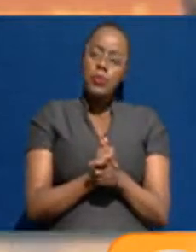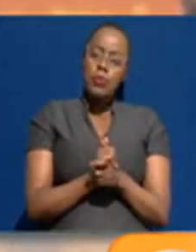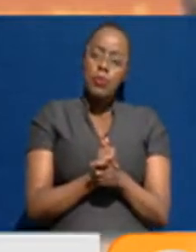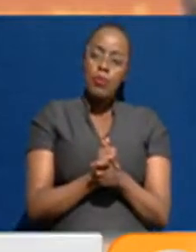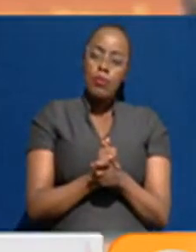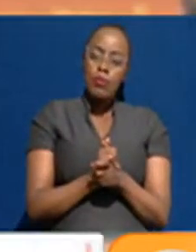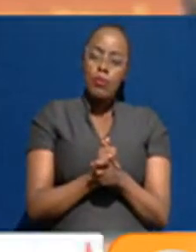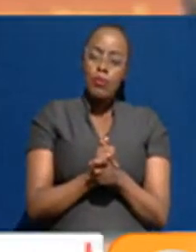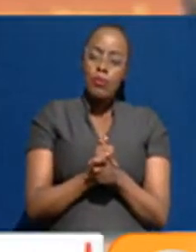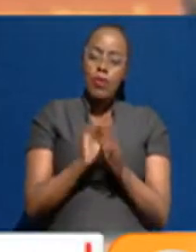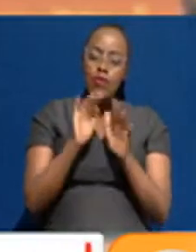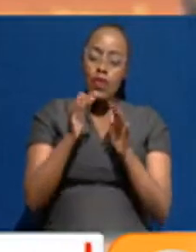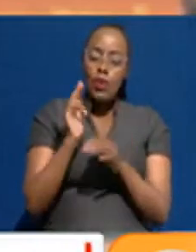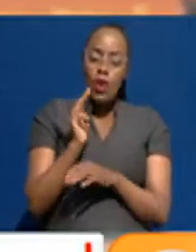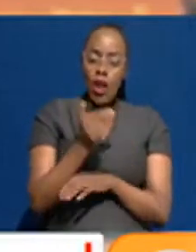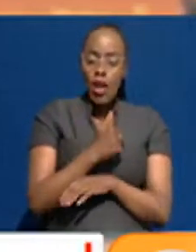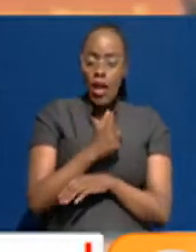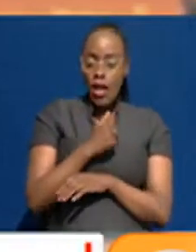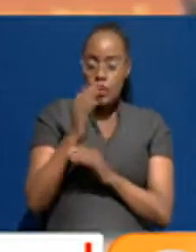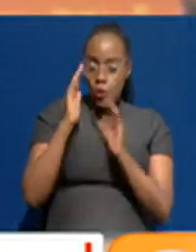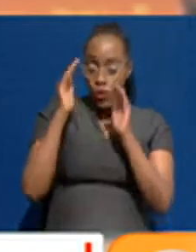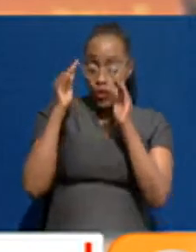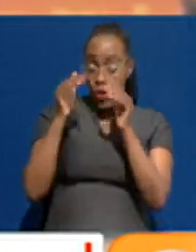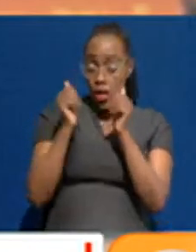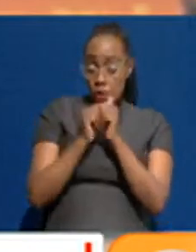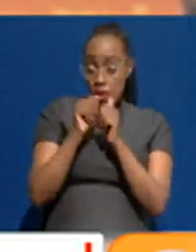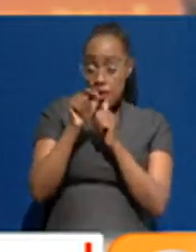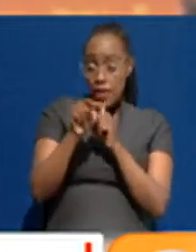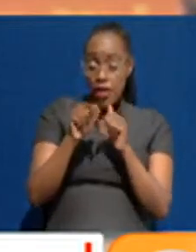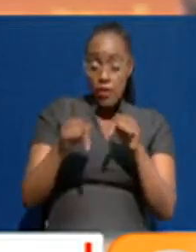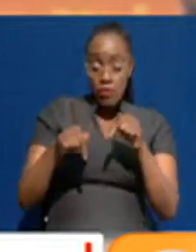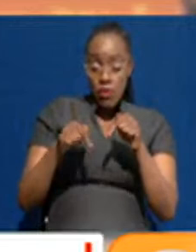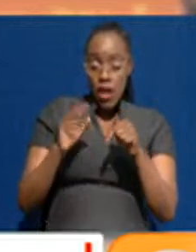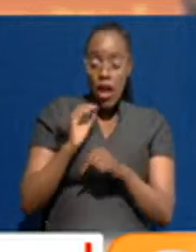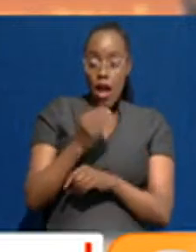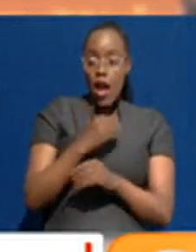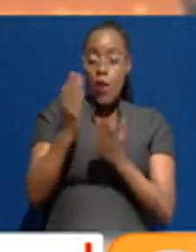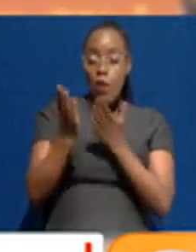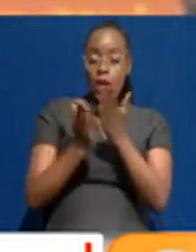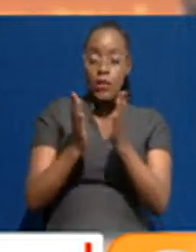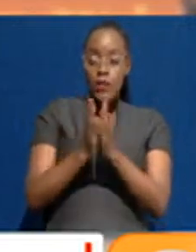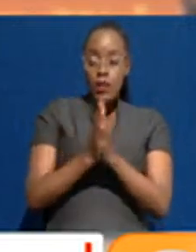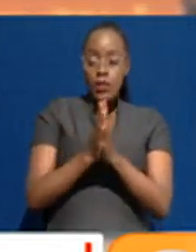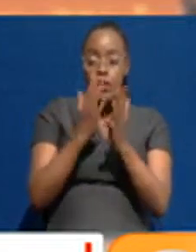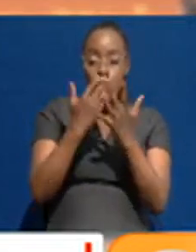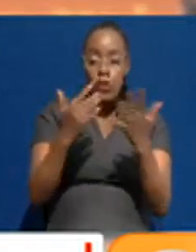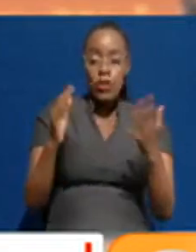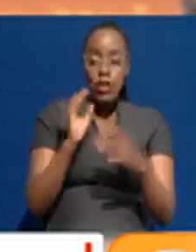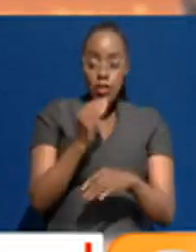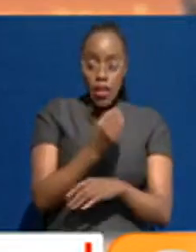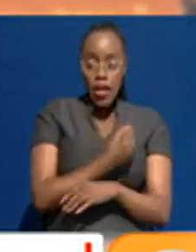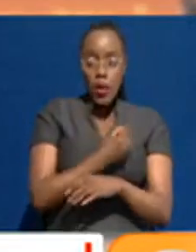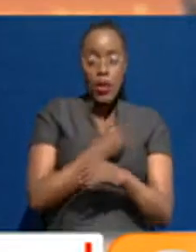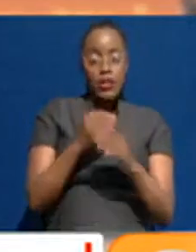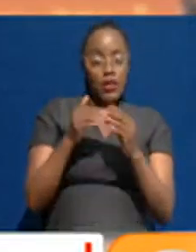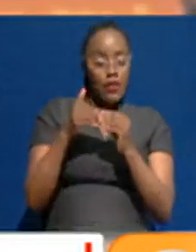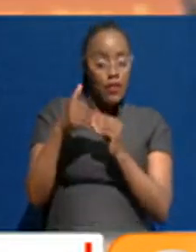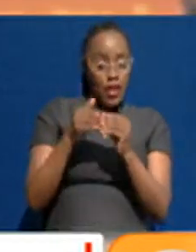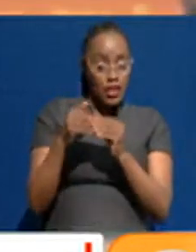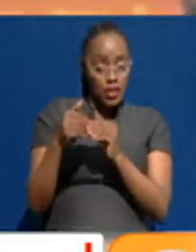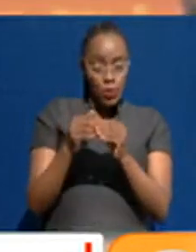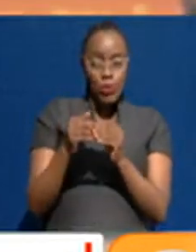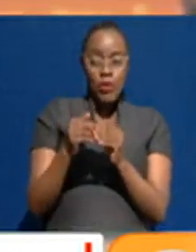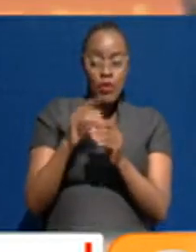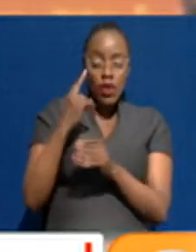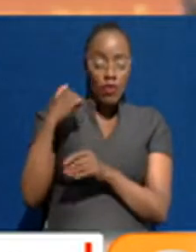The way we look at our services and products is actually quite simple.